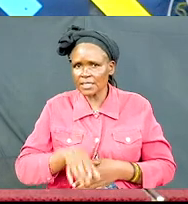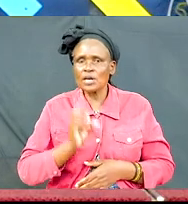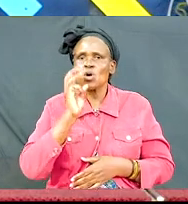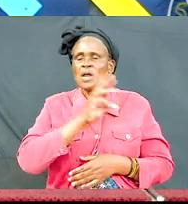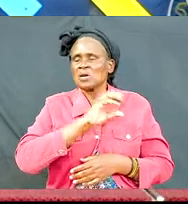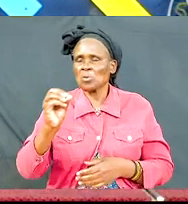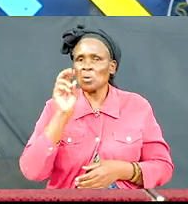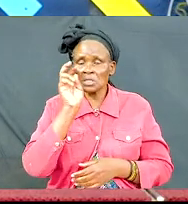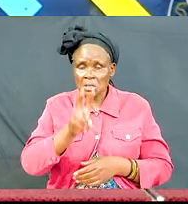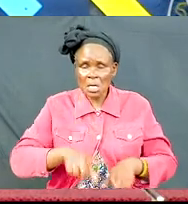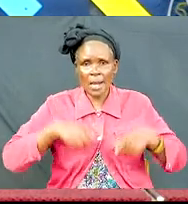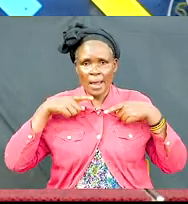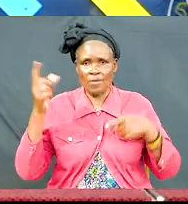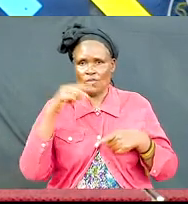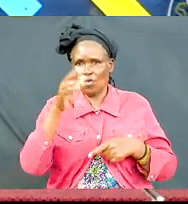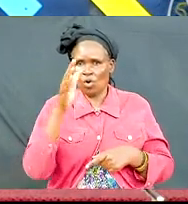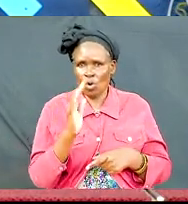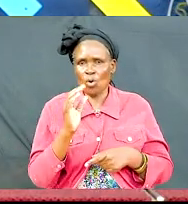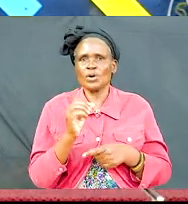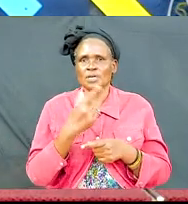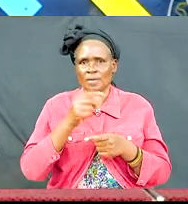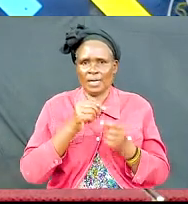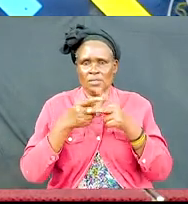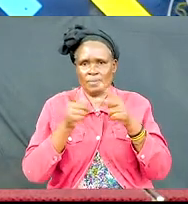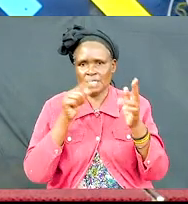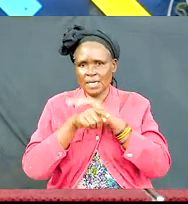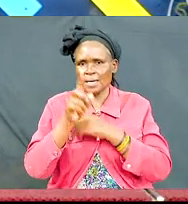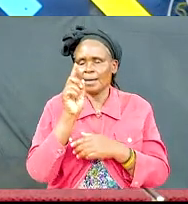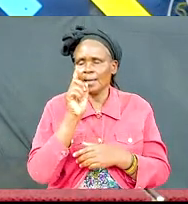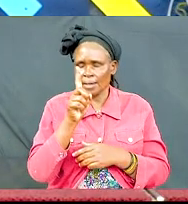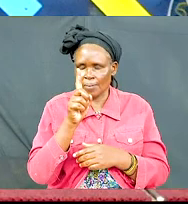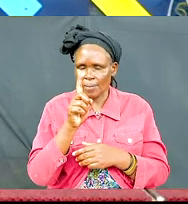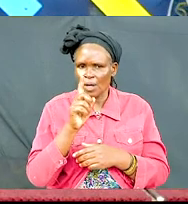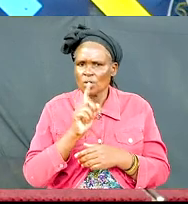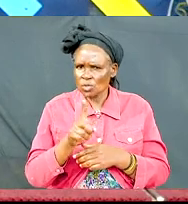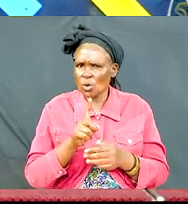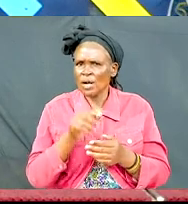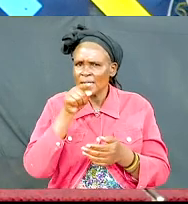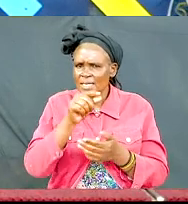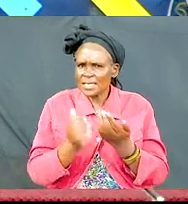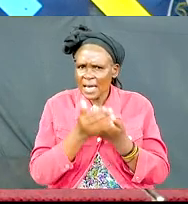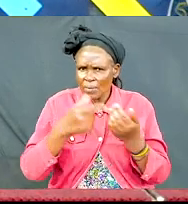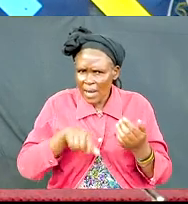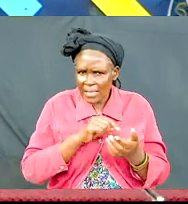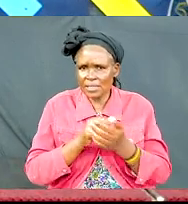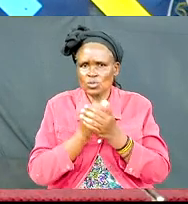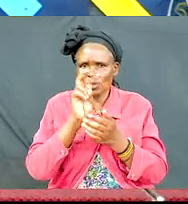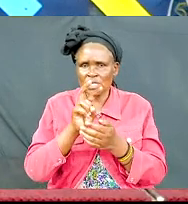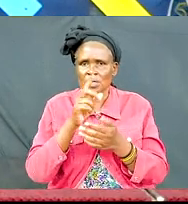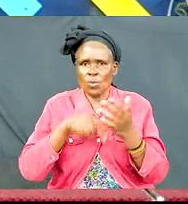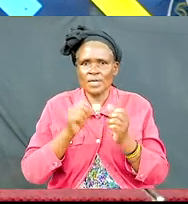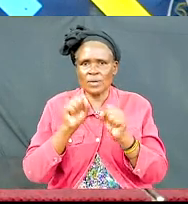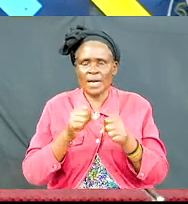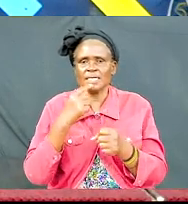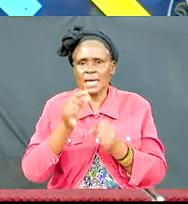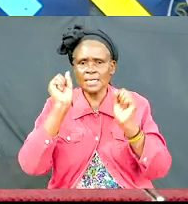see life, for God's wrath remains in him. So their emphasis here is if you believe, then they can